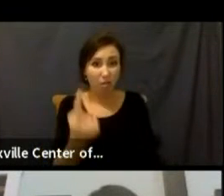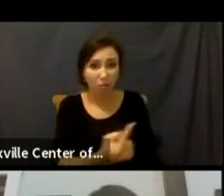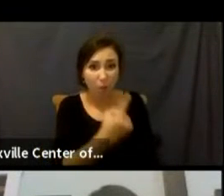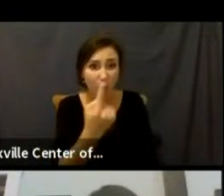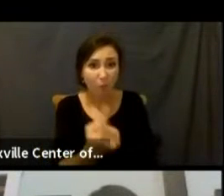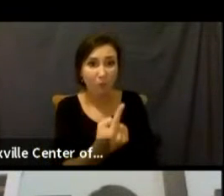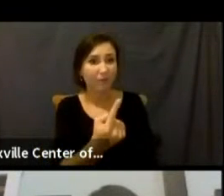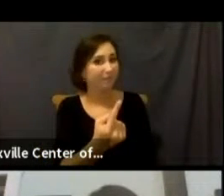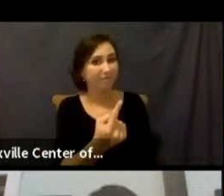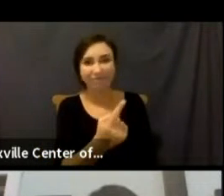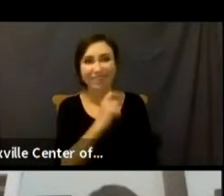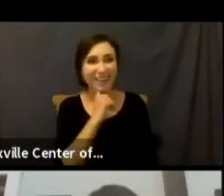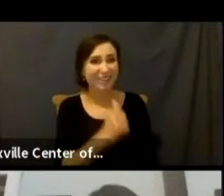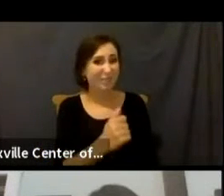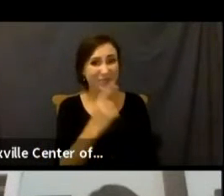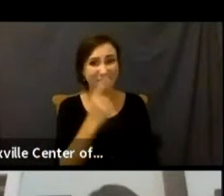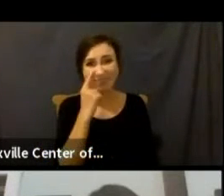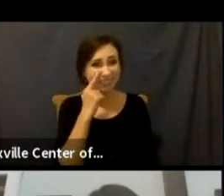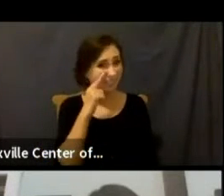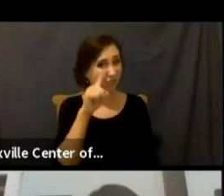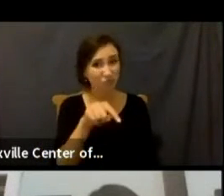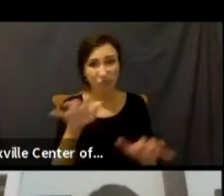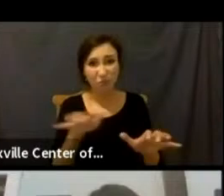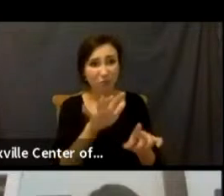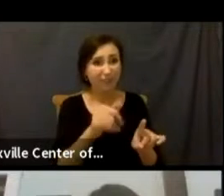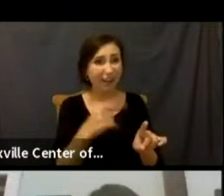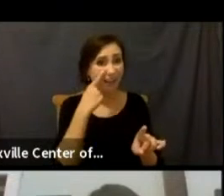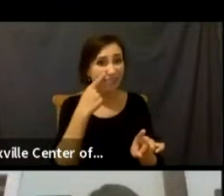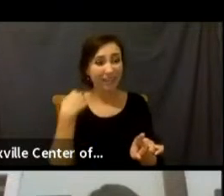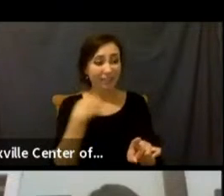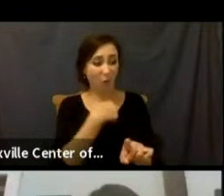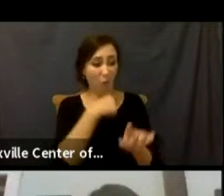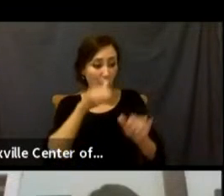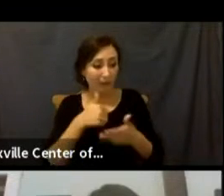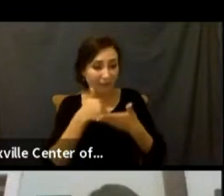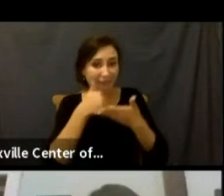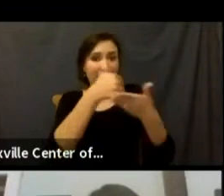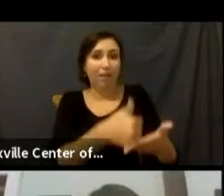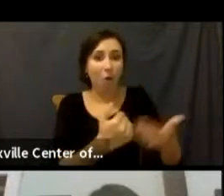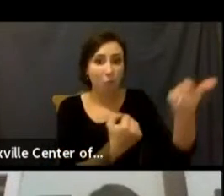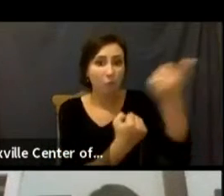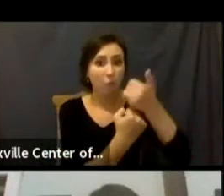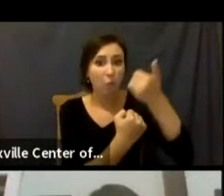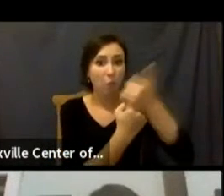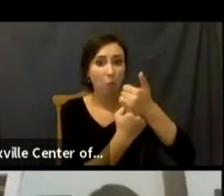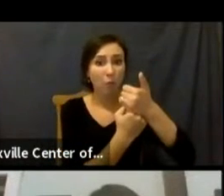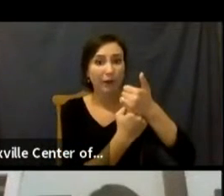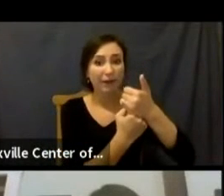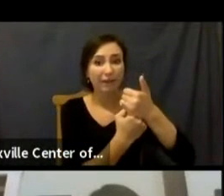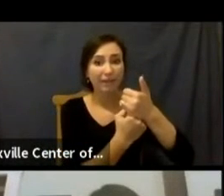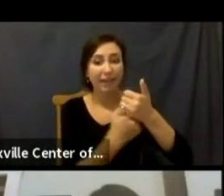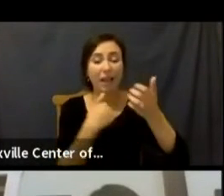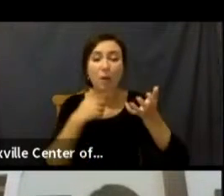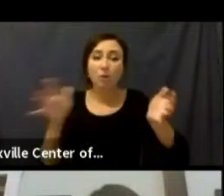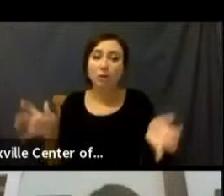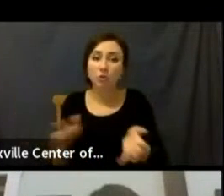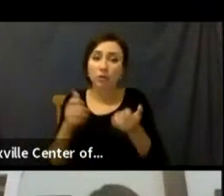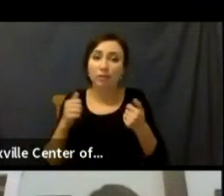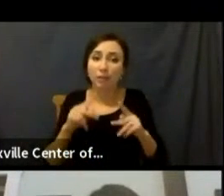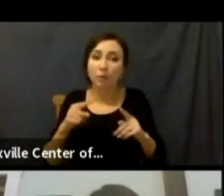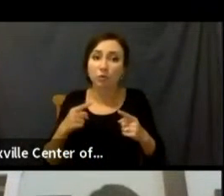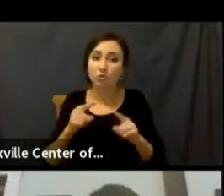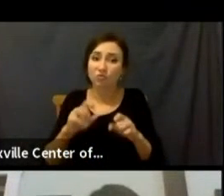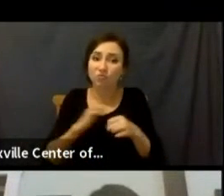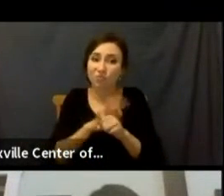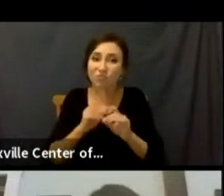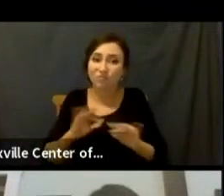I don't think she deserves that. I think we can help shoulder that some with her. And I would encourage allowing us to continue through this pandemic to get